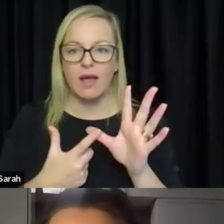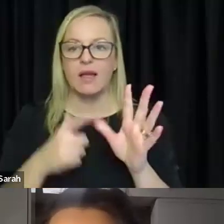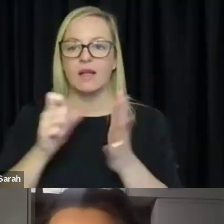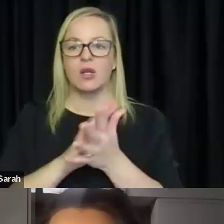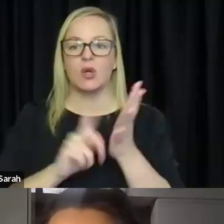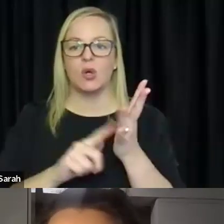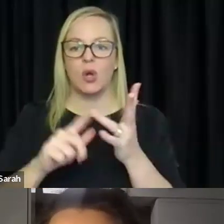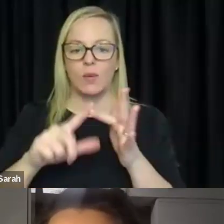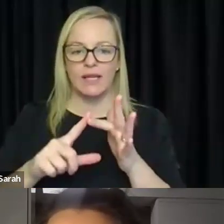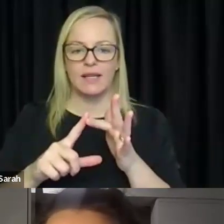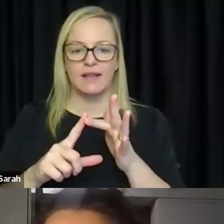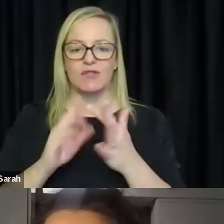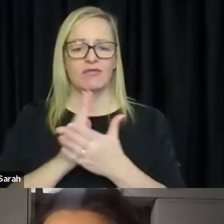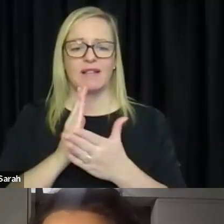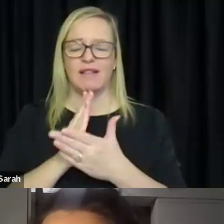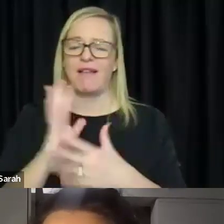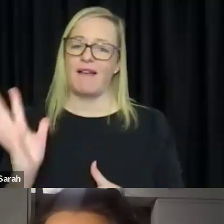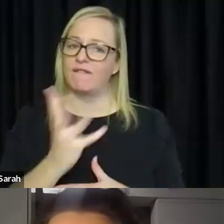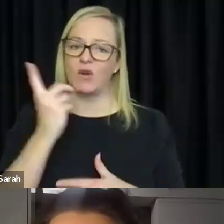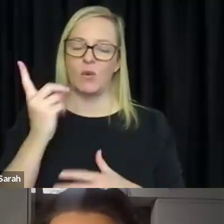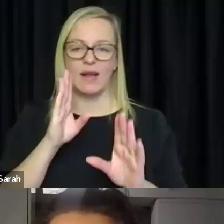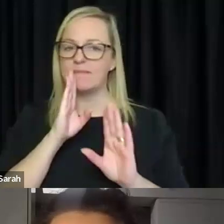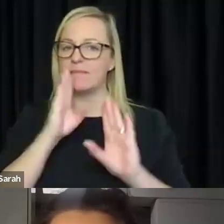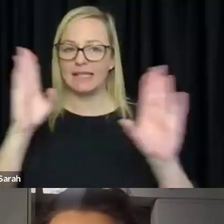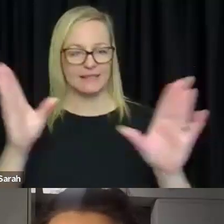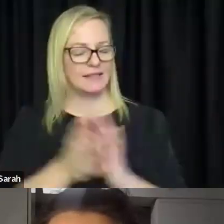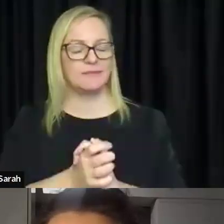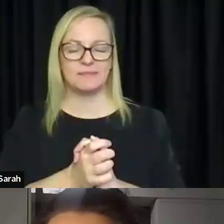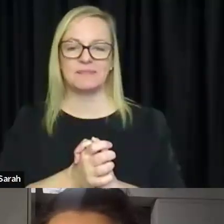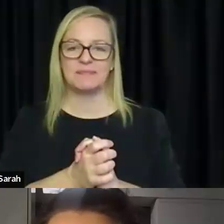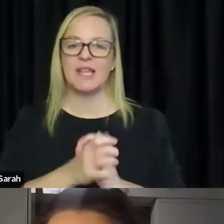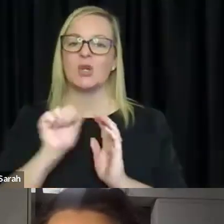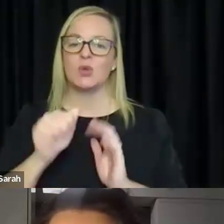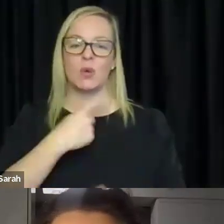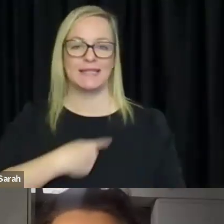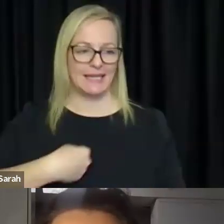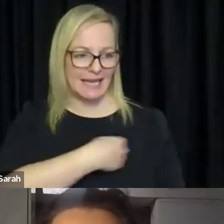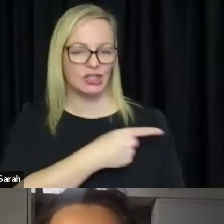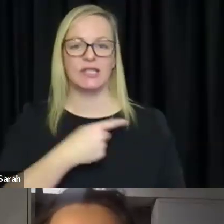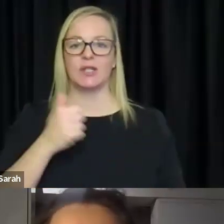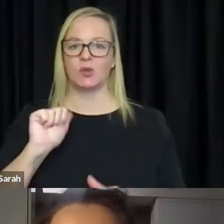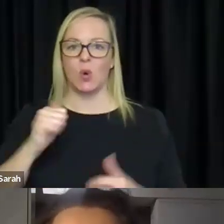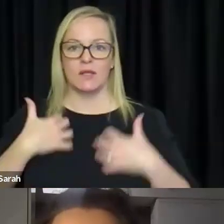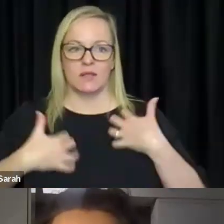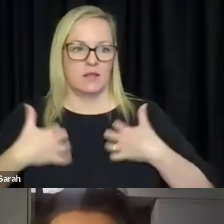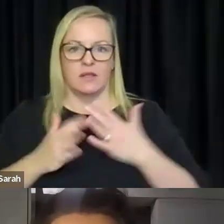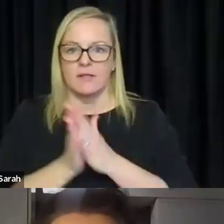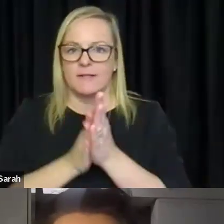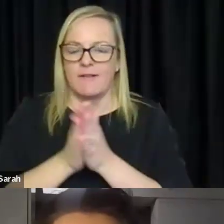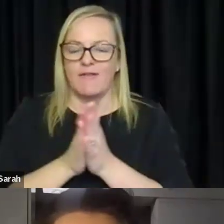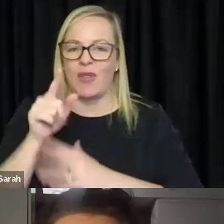Chloe, just everyone. You've been absolutely amazing. Your dedication and passion for this cause is